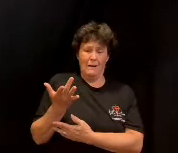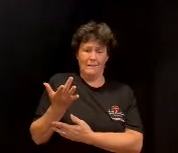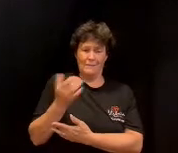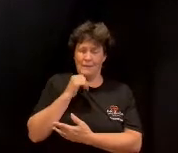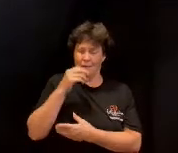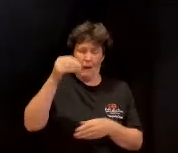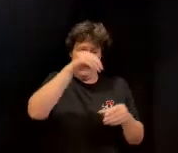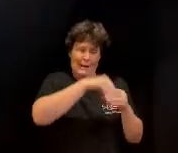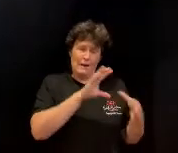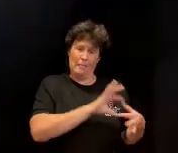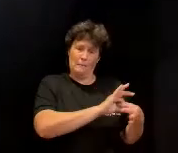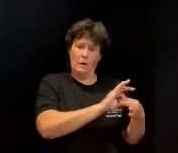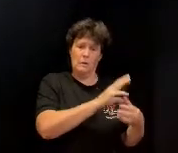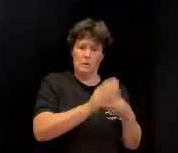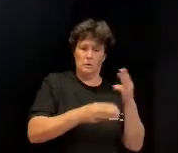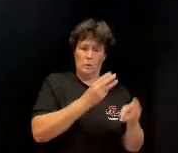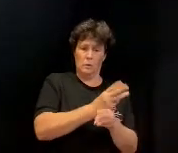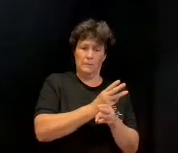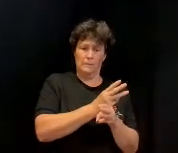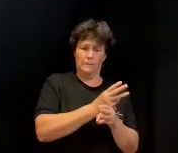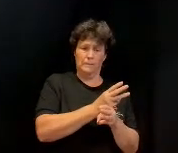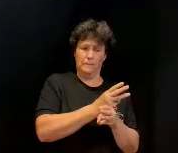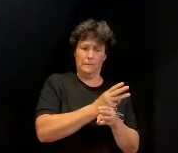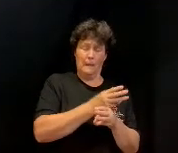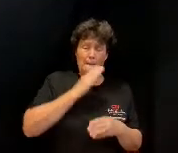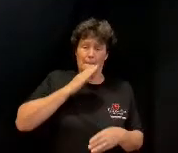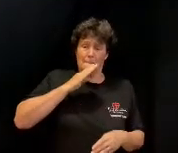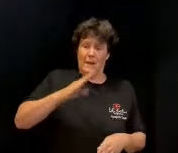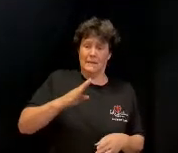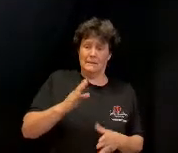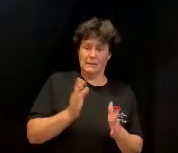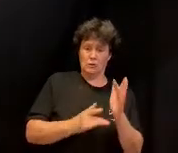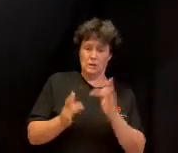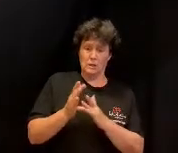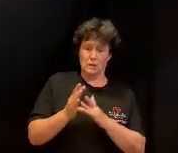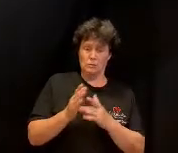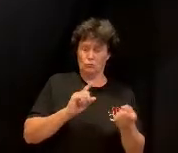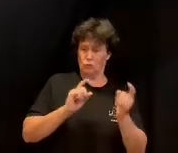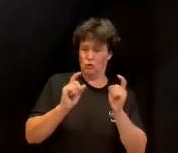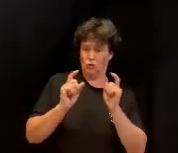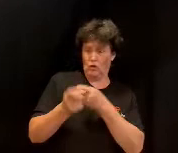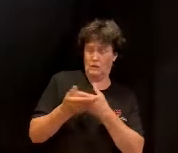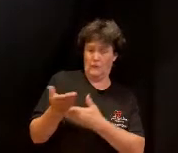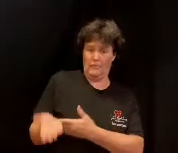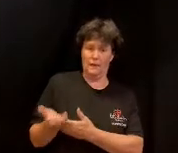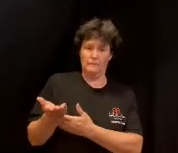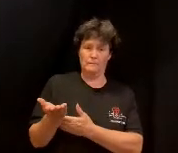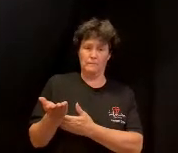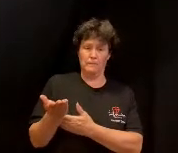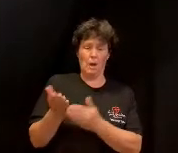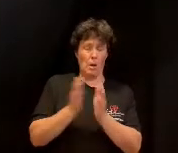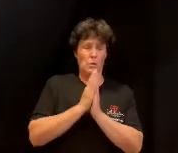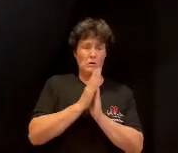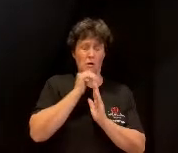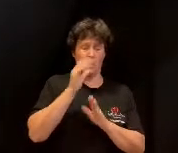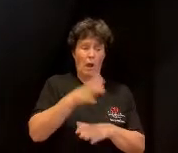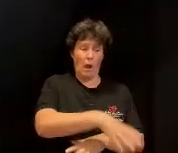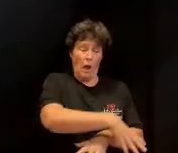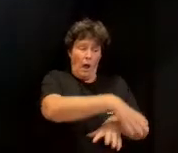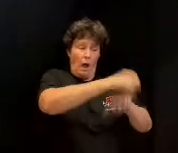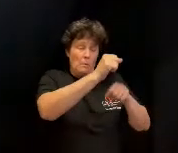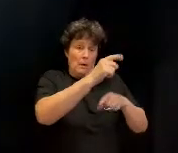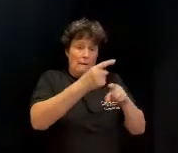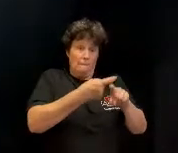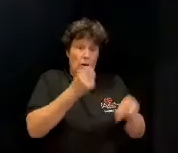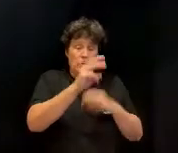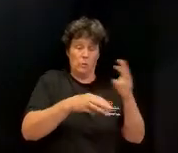the world. This message was transforming them. Verse 15, I do not pray that you should take them out of the world, but that you